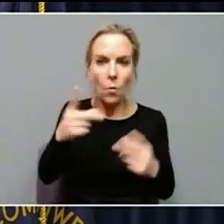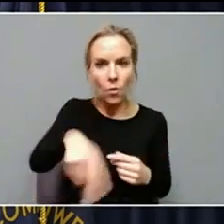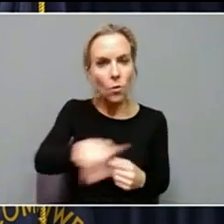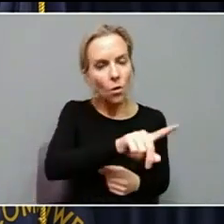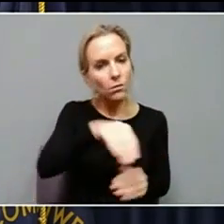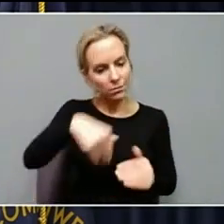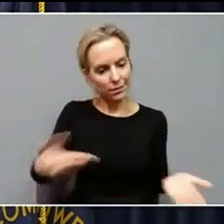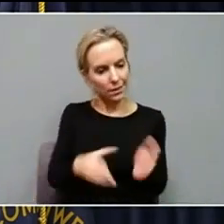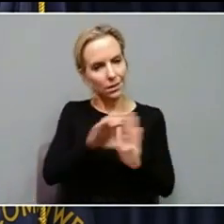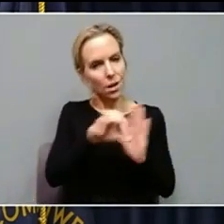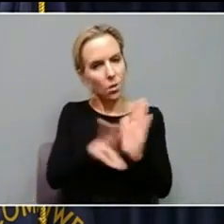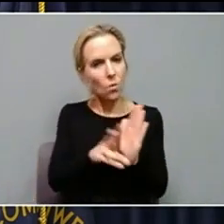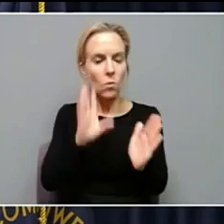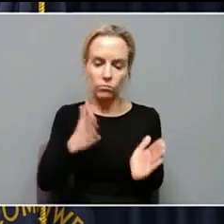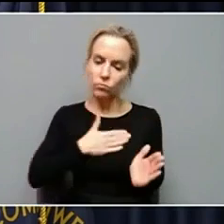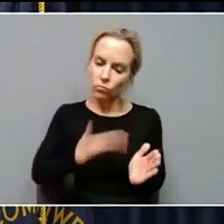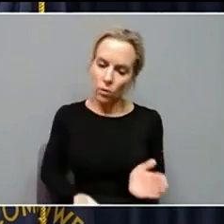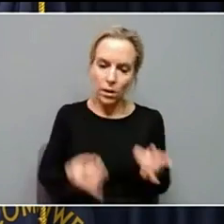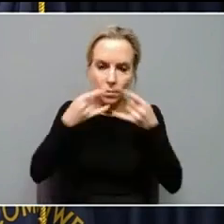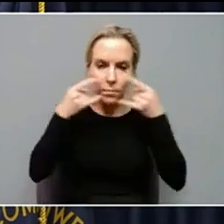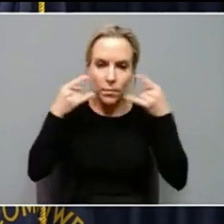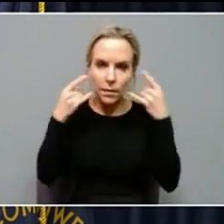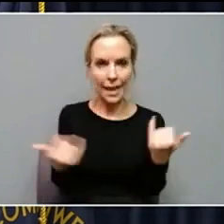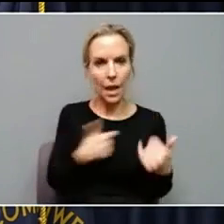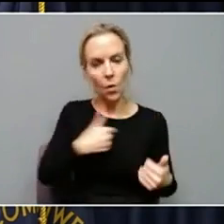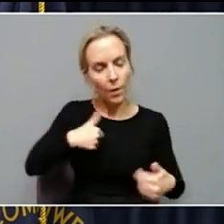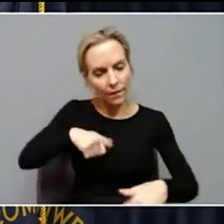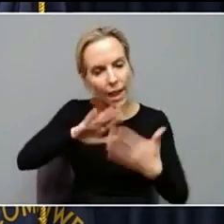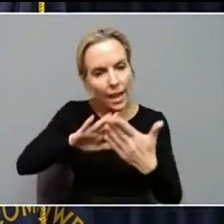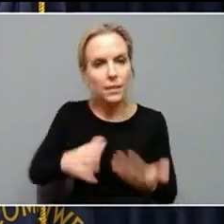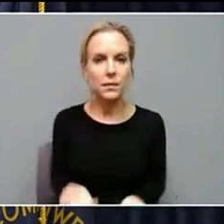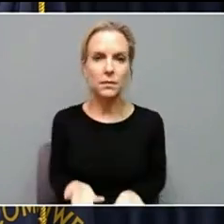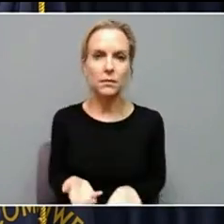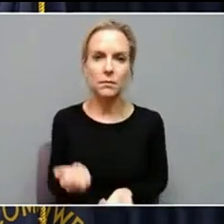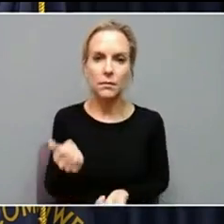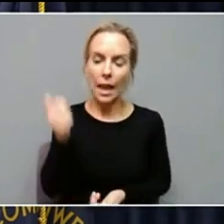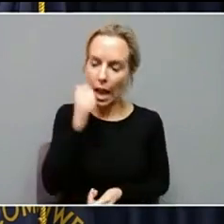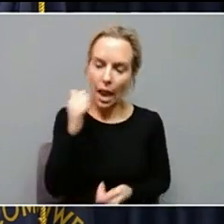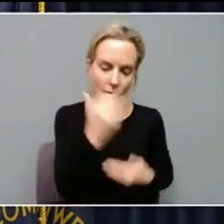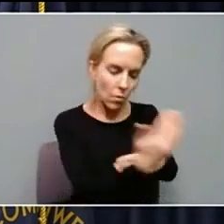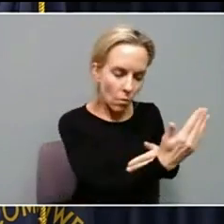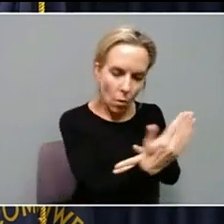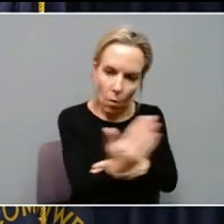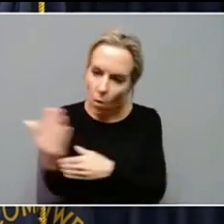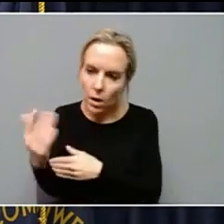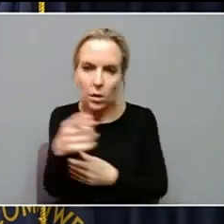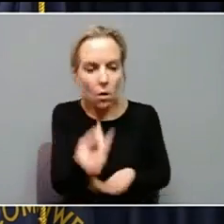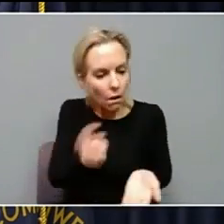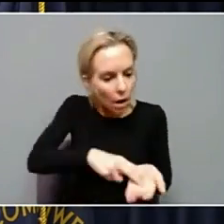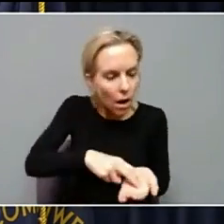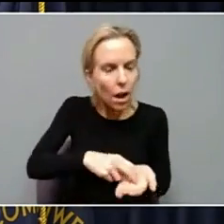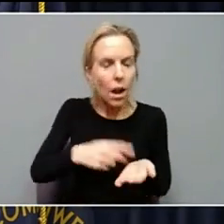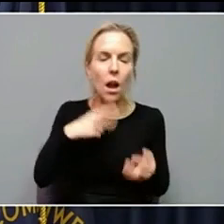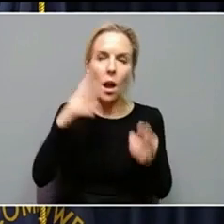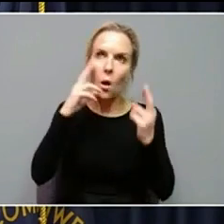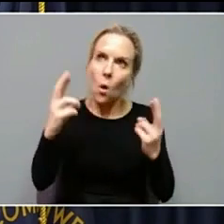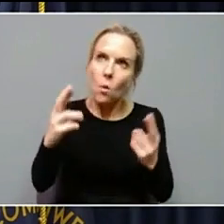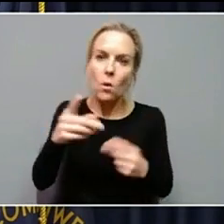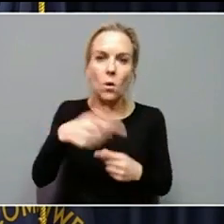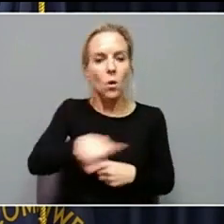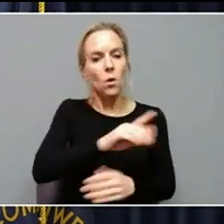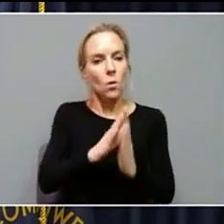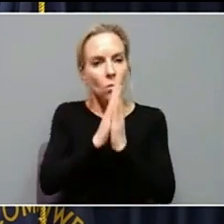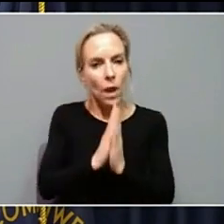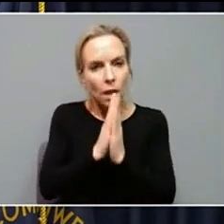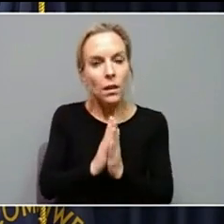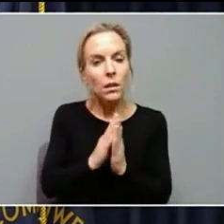Now, that's what we face. That's the question every single morning. And I hope, I pray, people who haven't